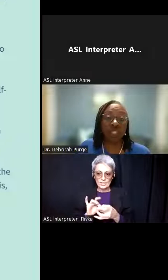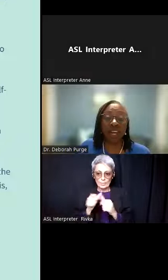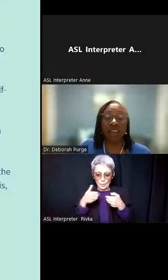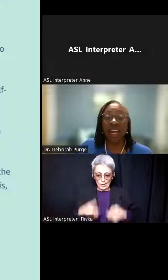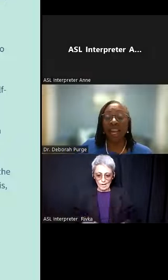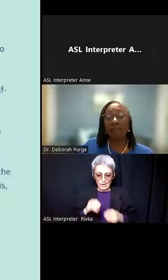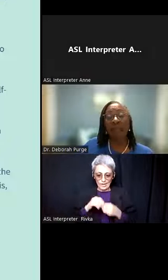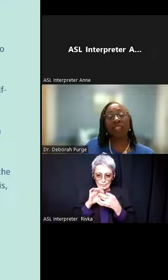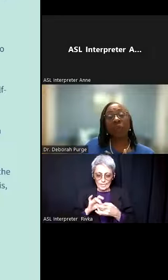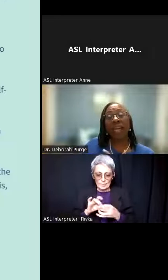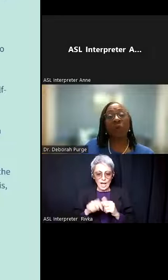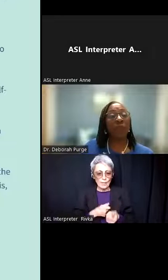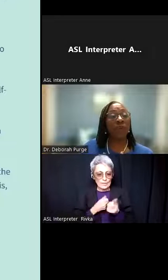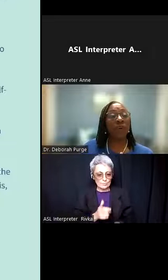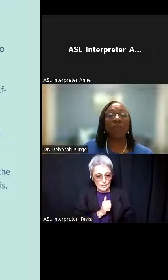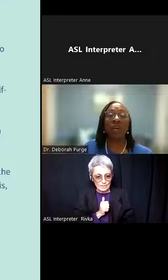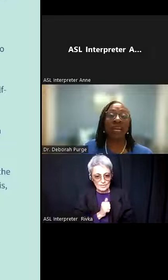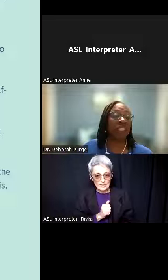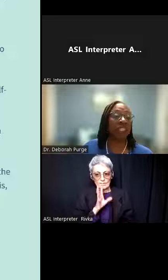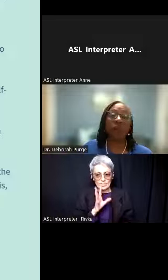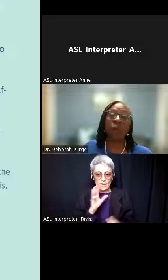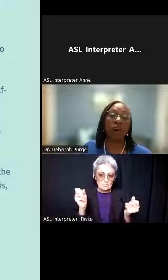express ourselves. It impacts the way that we view the